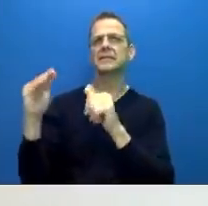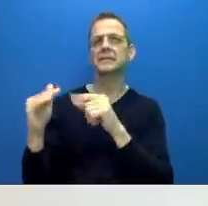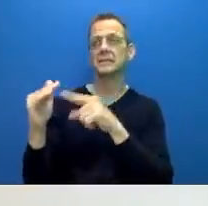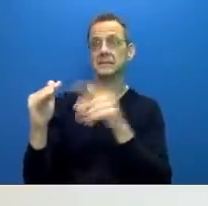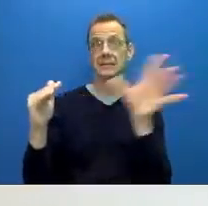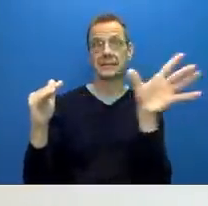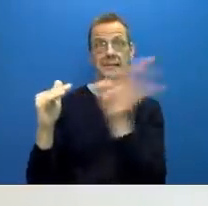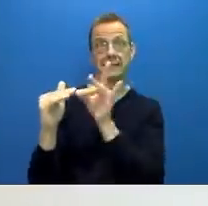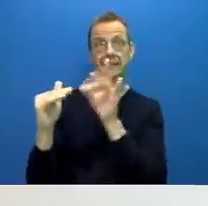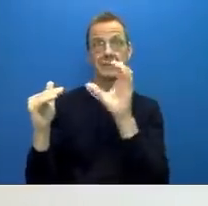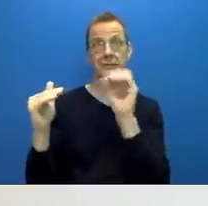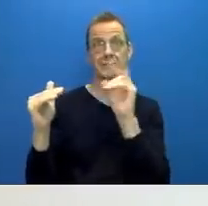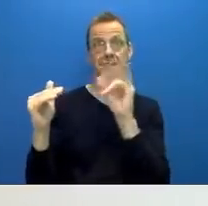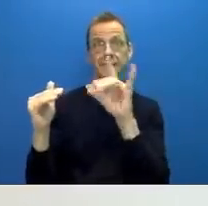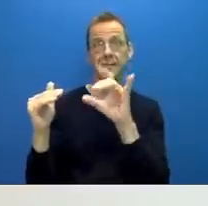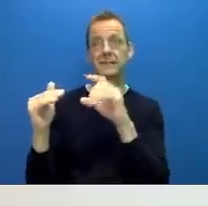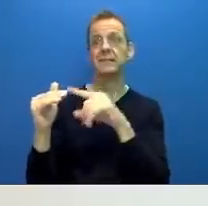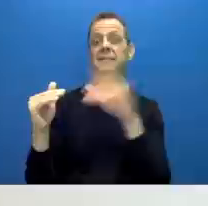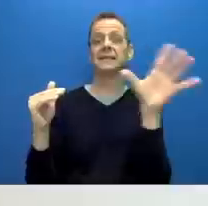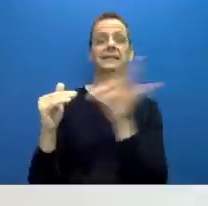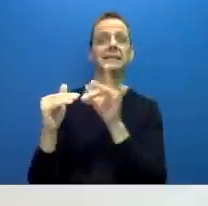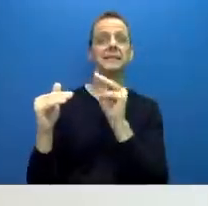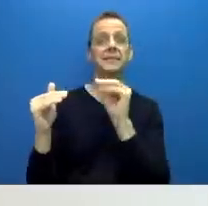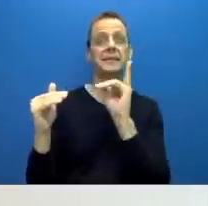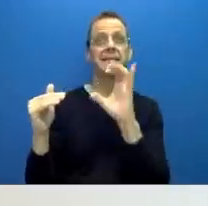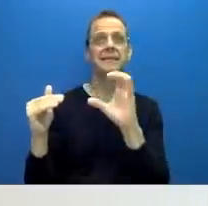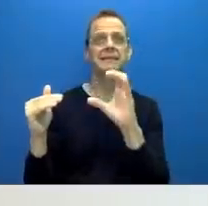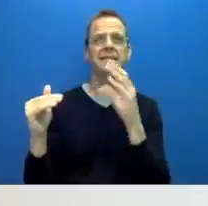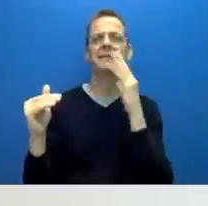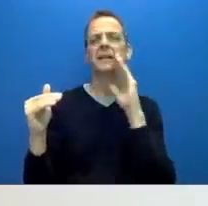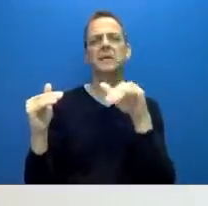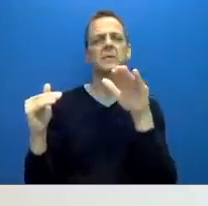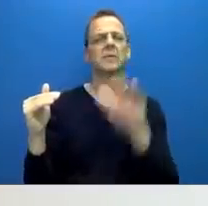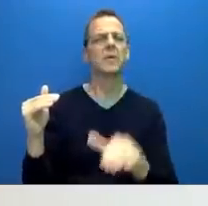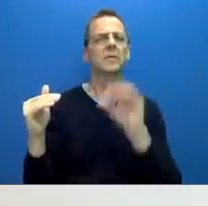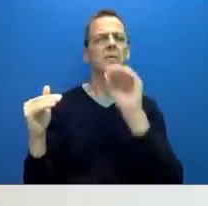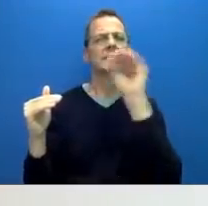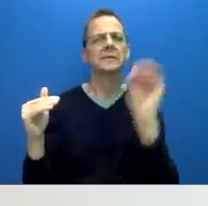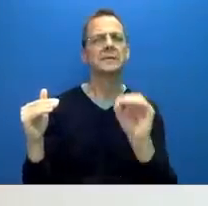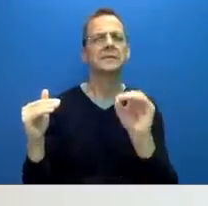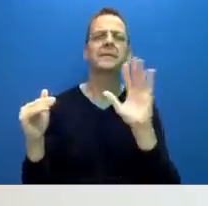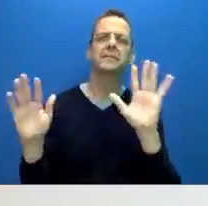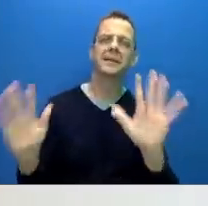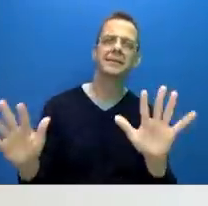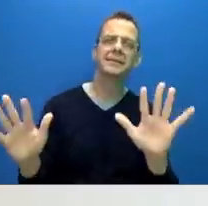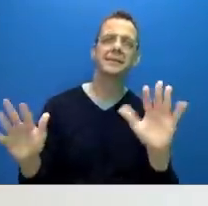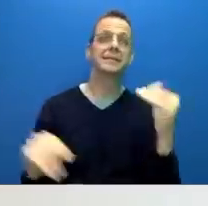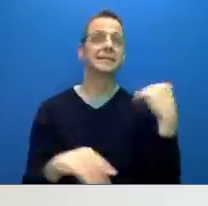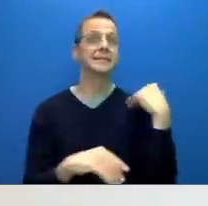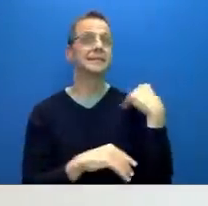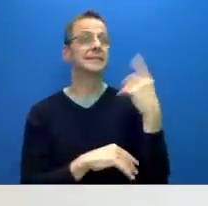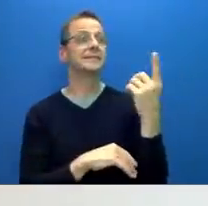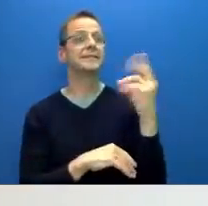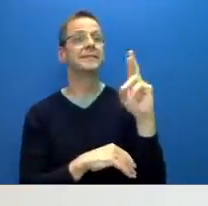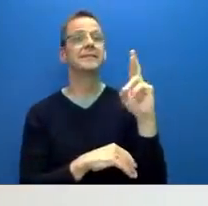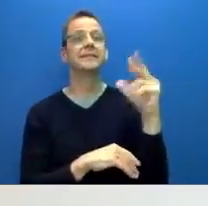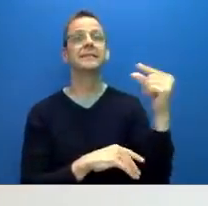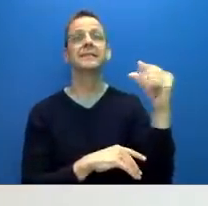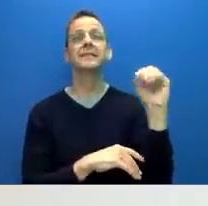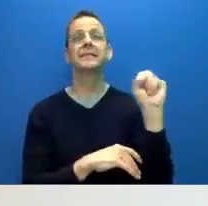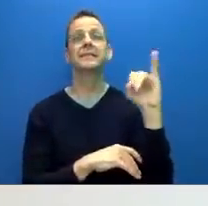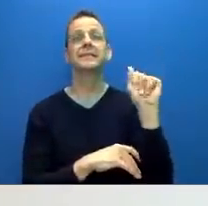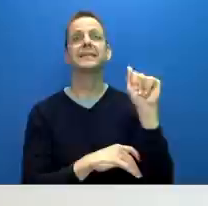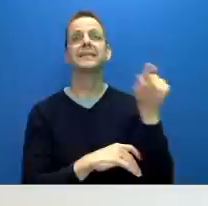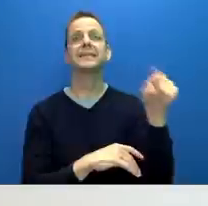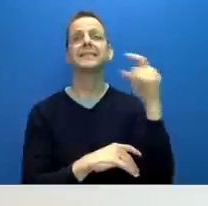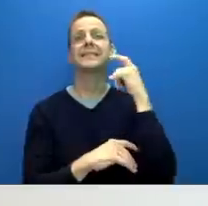a population basis, as Dr. Gasparovich showed in her graphs, if we allow tens of thousands